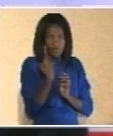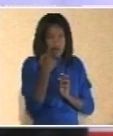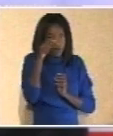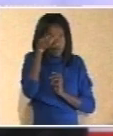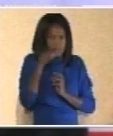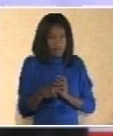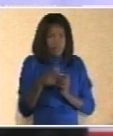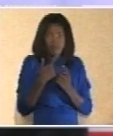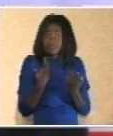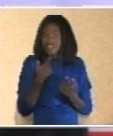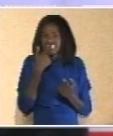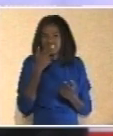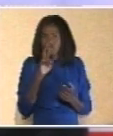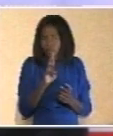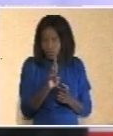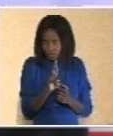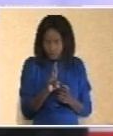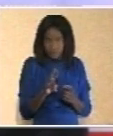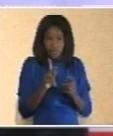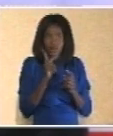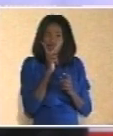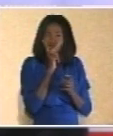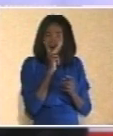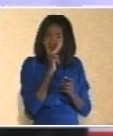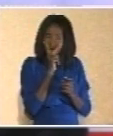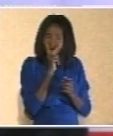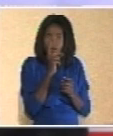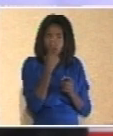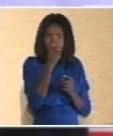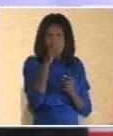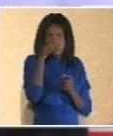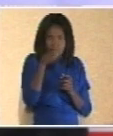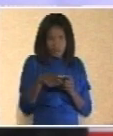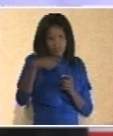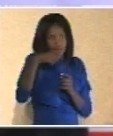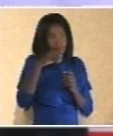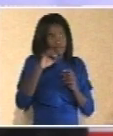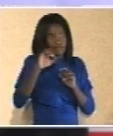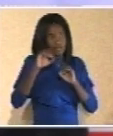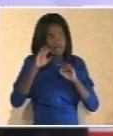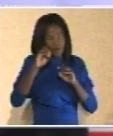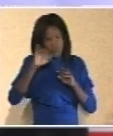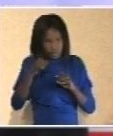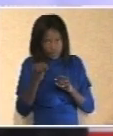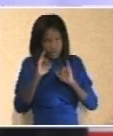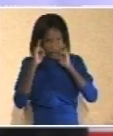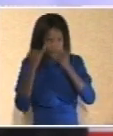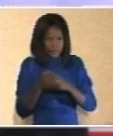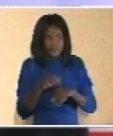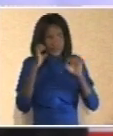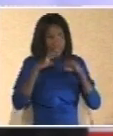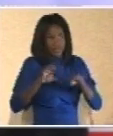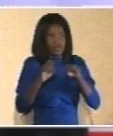from Rundu. Kunene region, 1 case from Osho. Erongo, 1 case